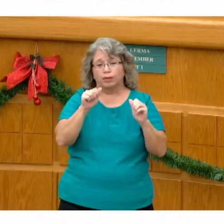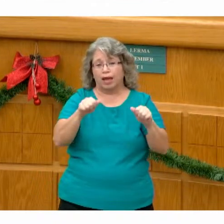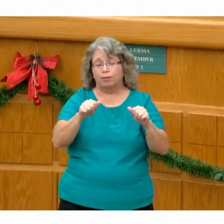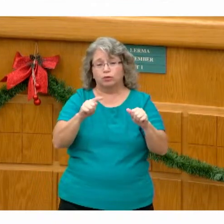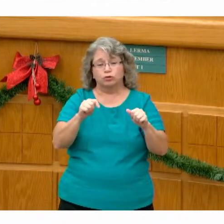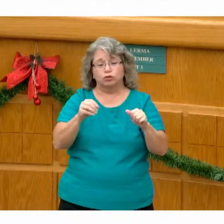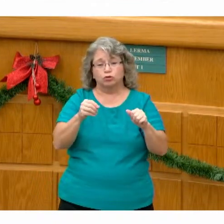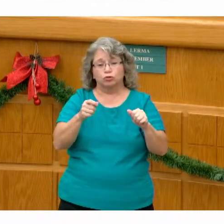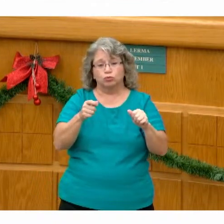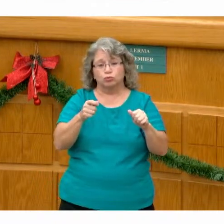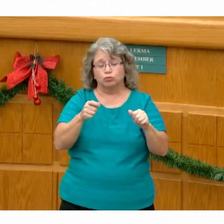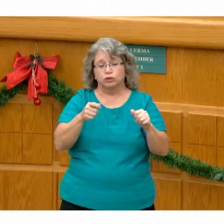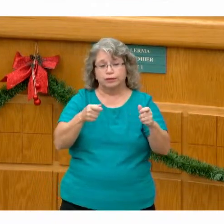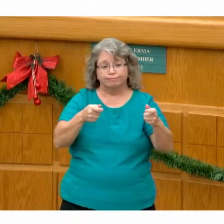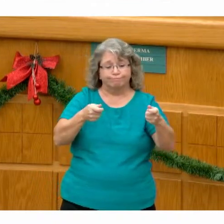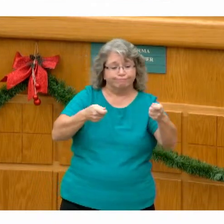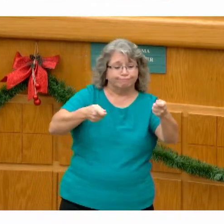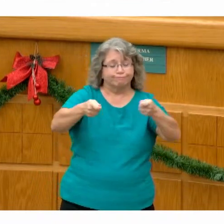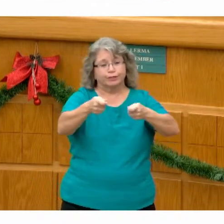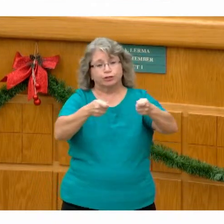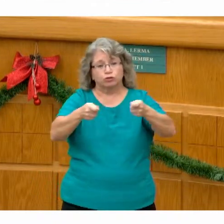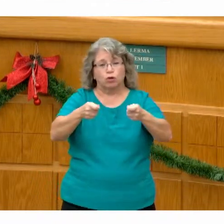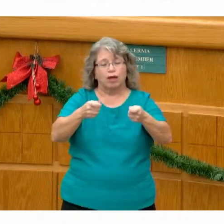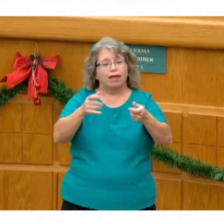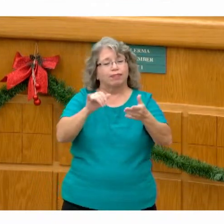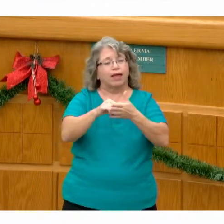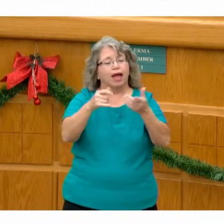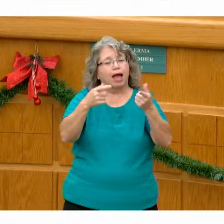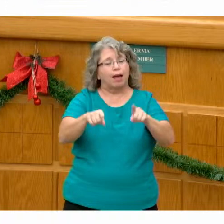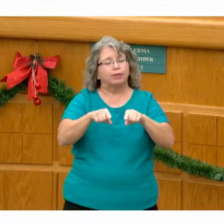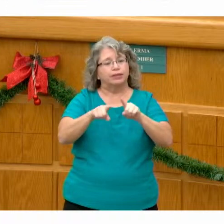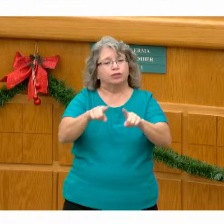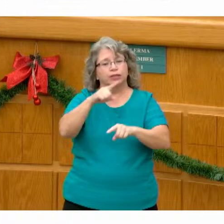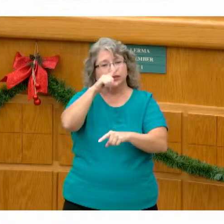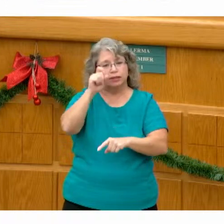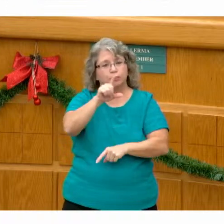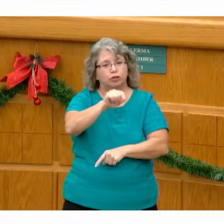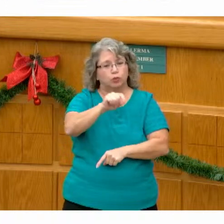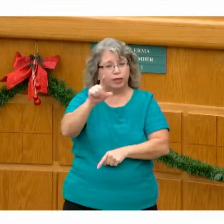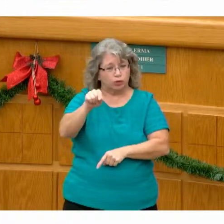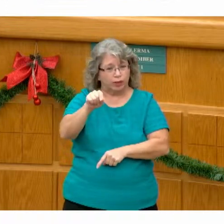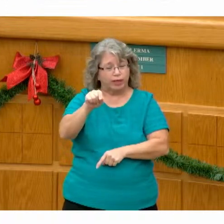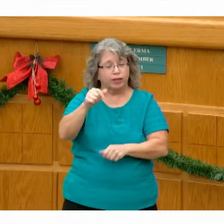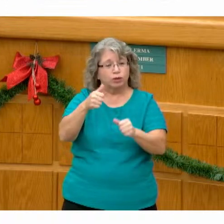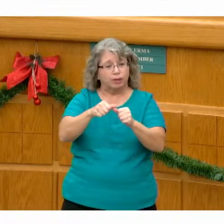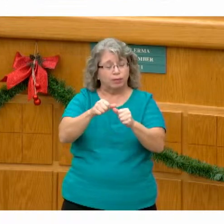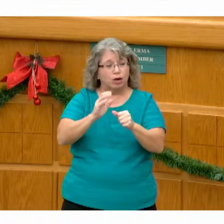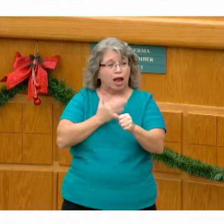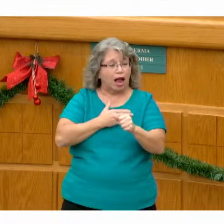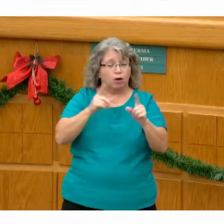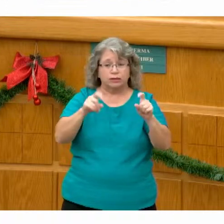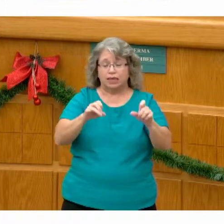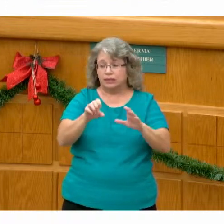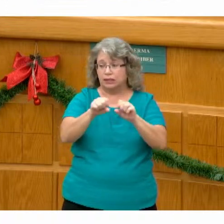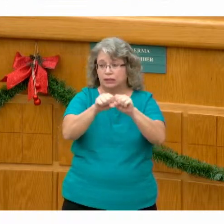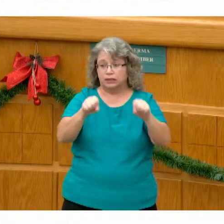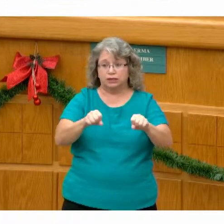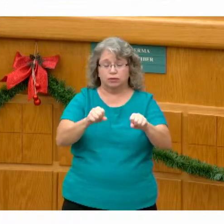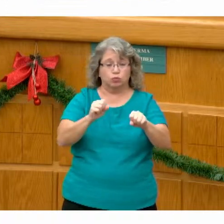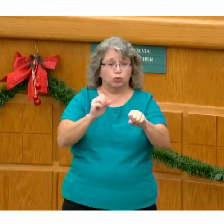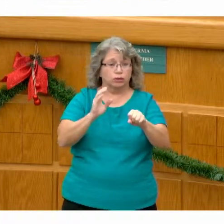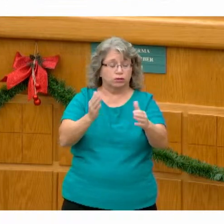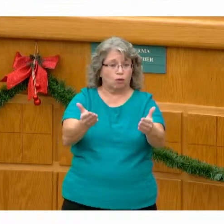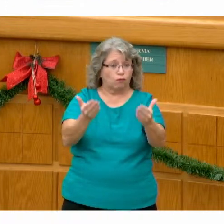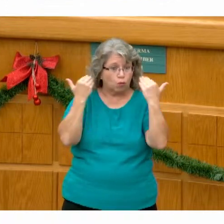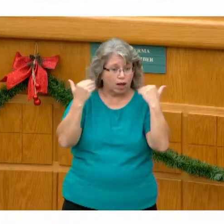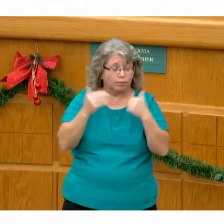us here in the summer of 2020 when we had our first big spike. We overwhelmed the testing system in the first place. So you're going to start